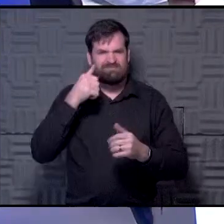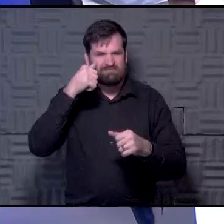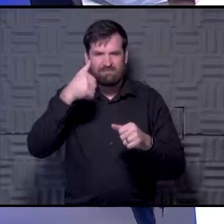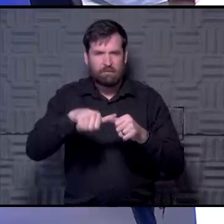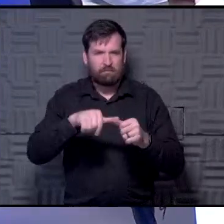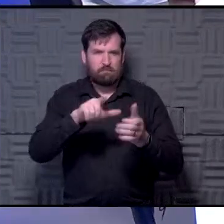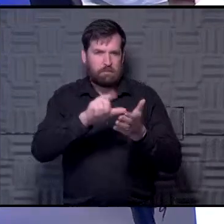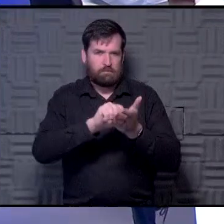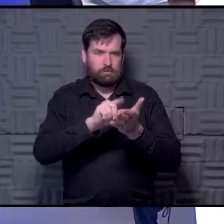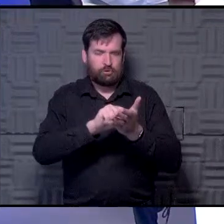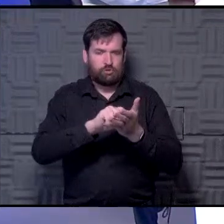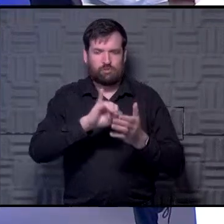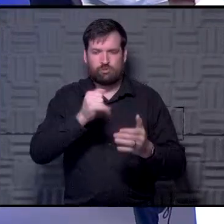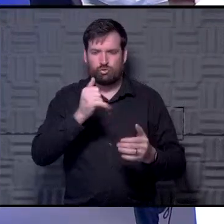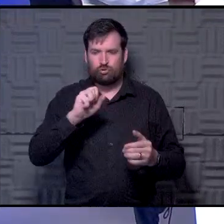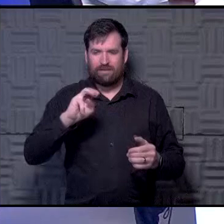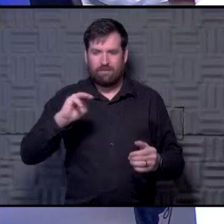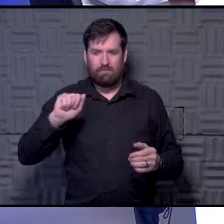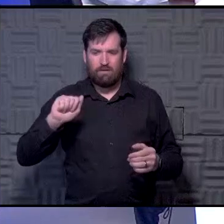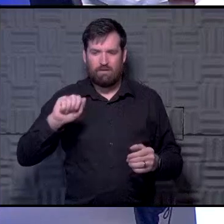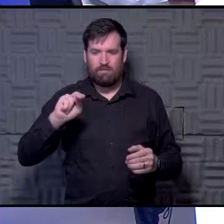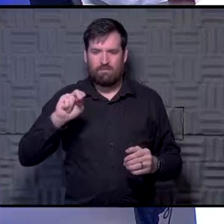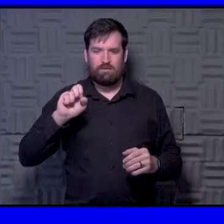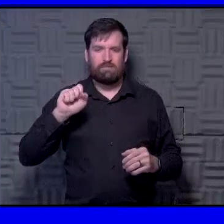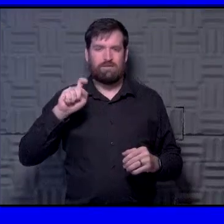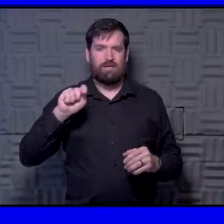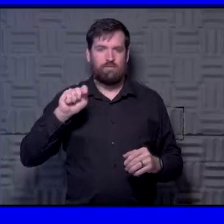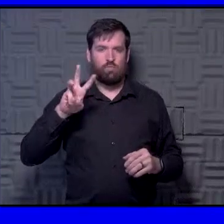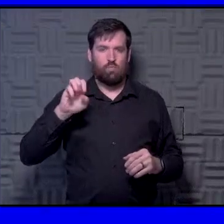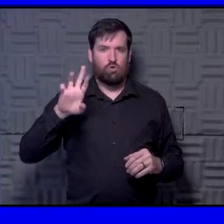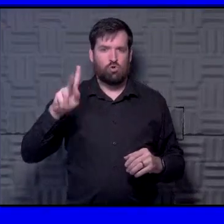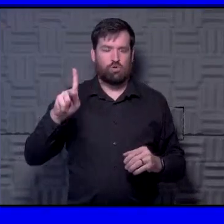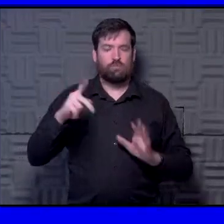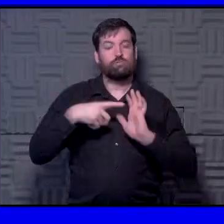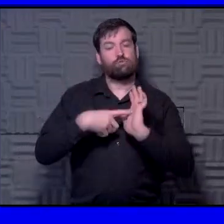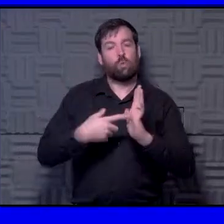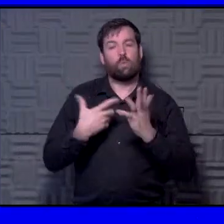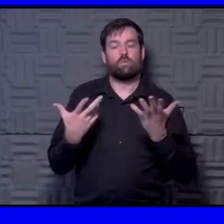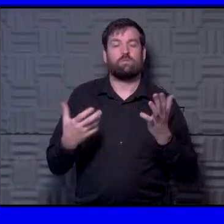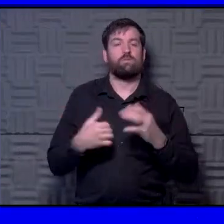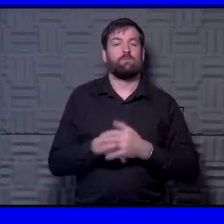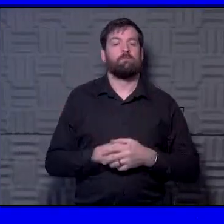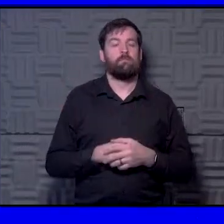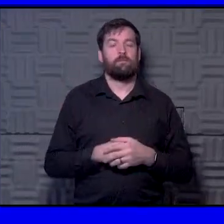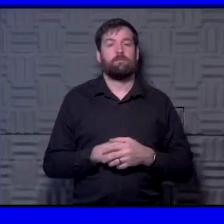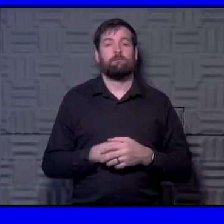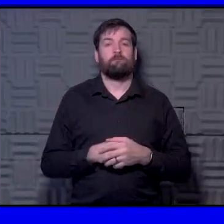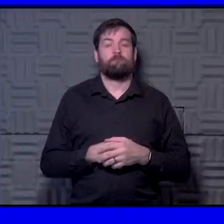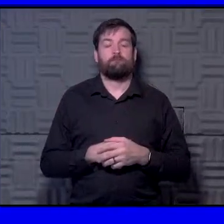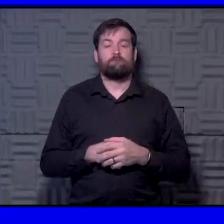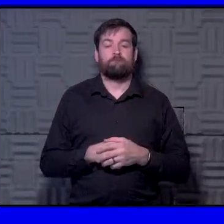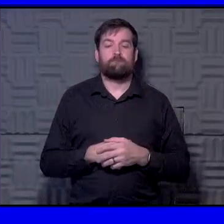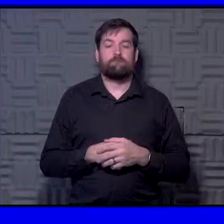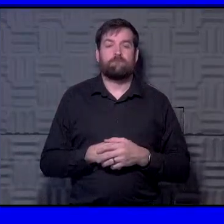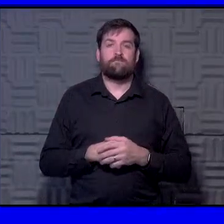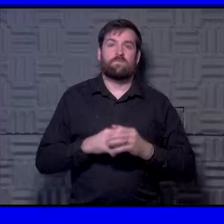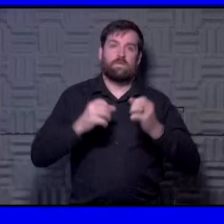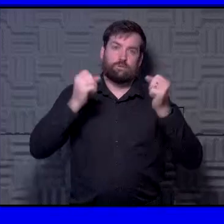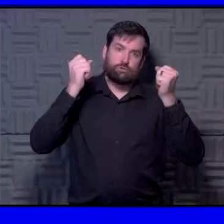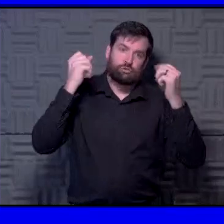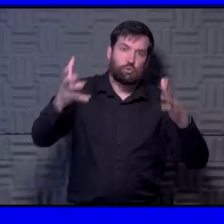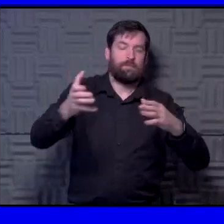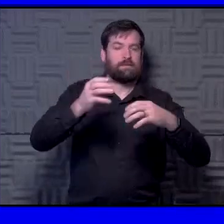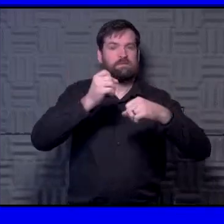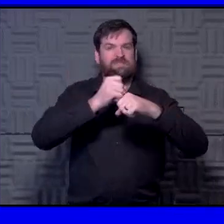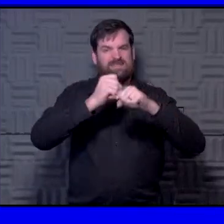maybe the JAMA network, but showing that really there have been so many systems and